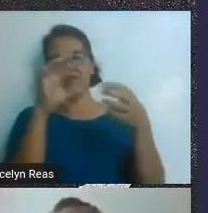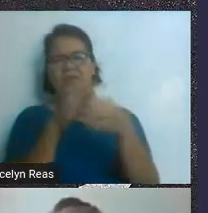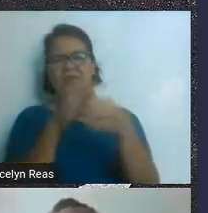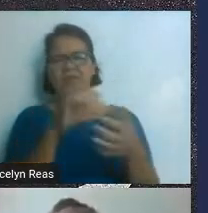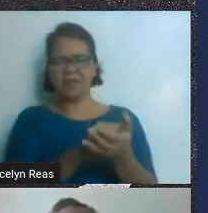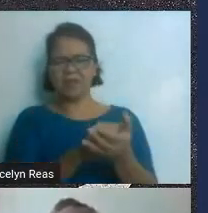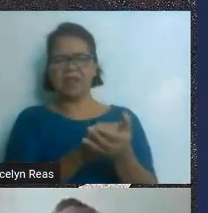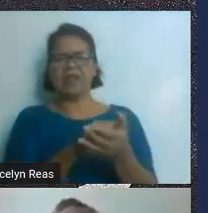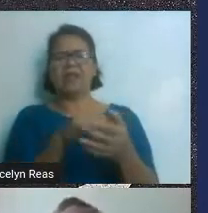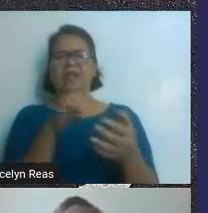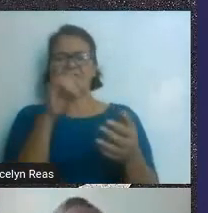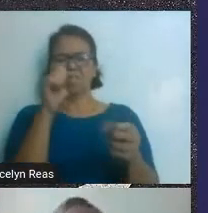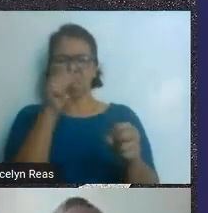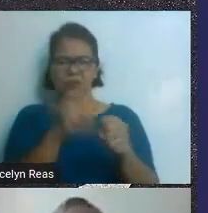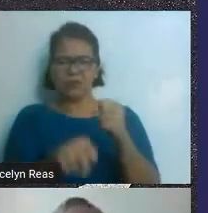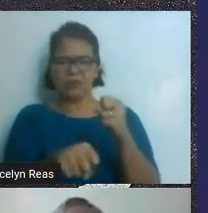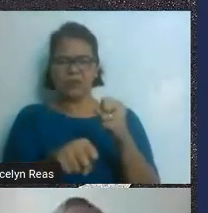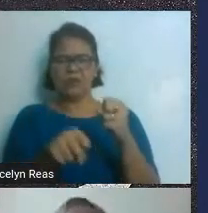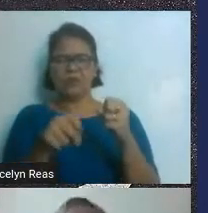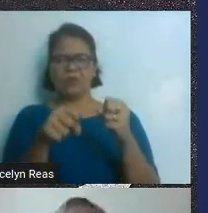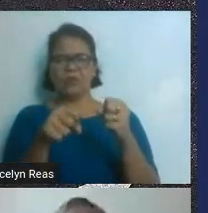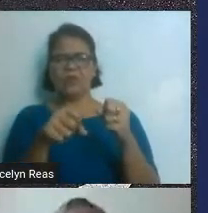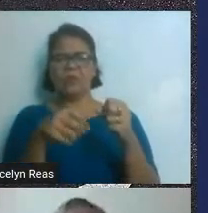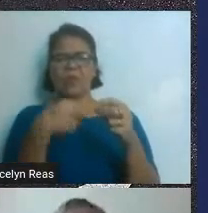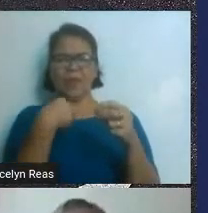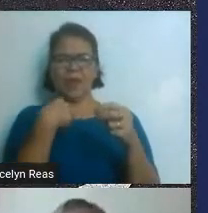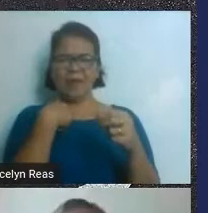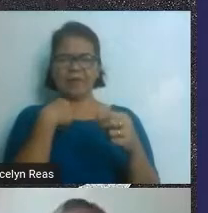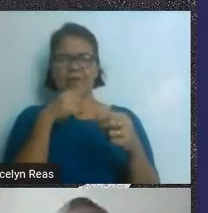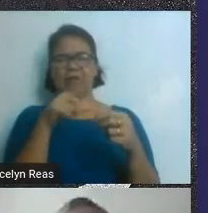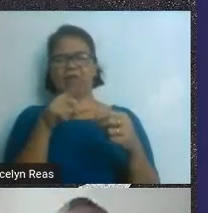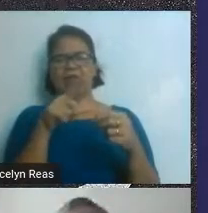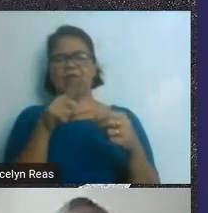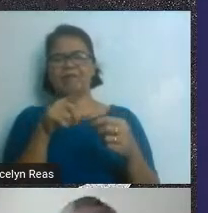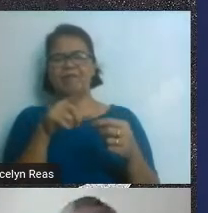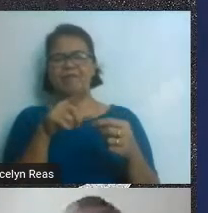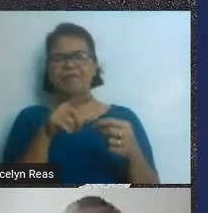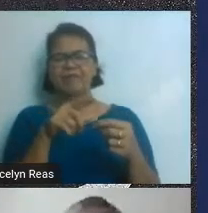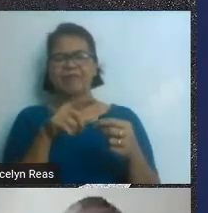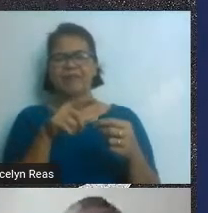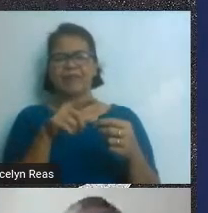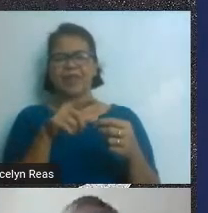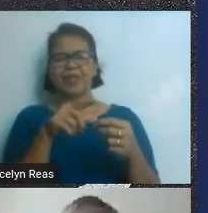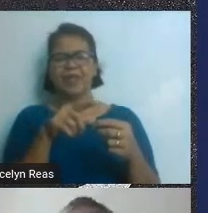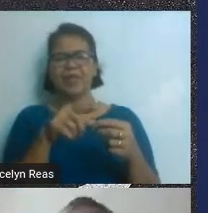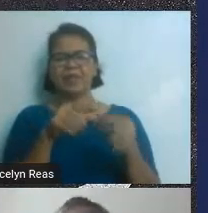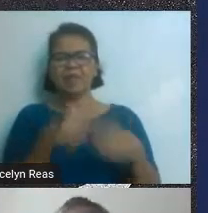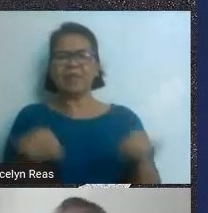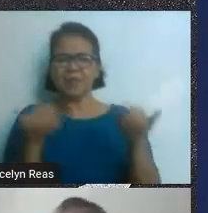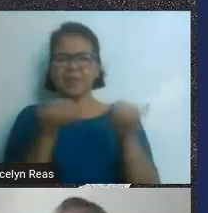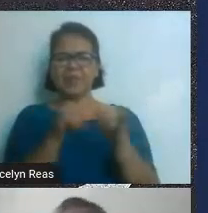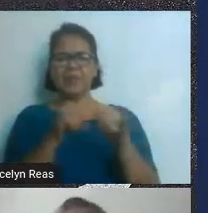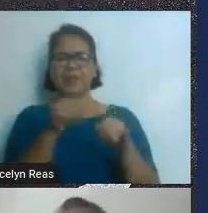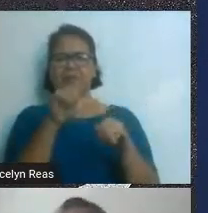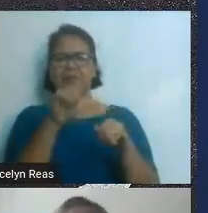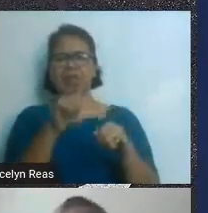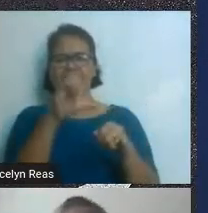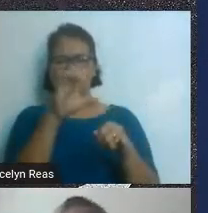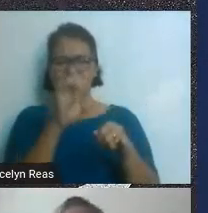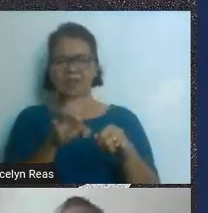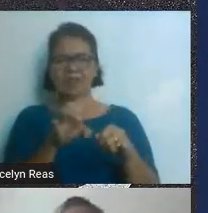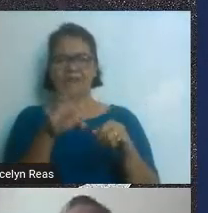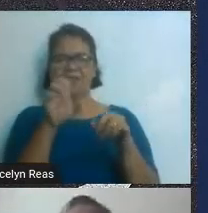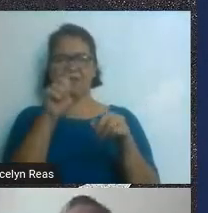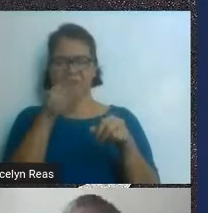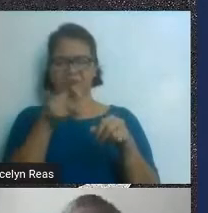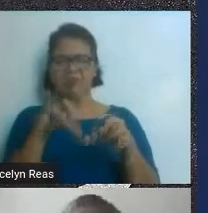acquire even if a student leaves school at a particular grade level. So, kailangan alam niya yan kasi kahit umalis siya, that child will still